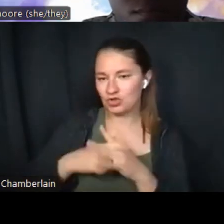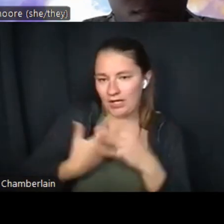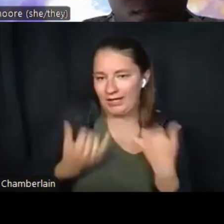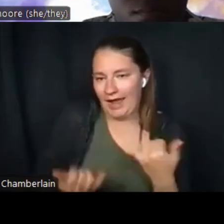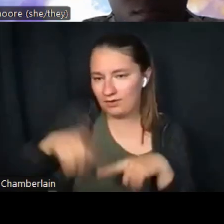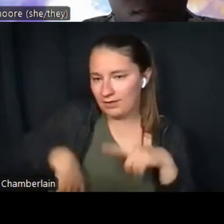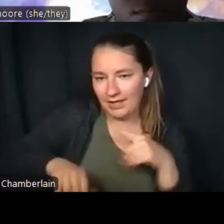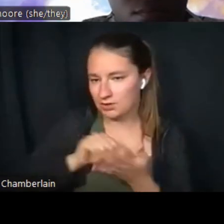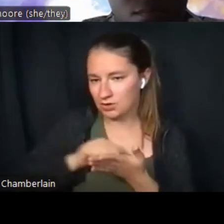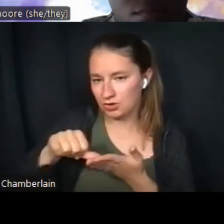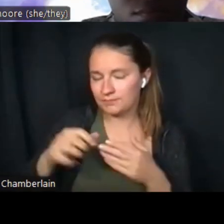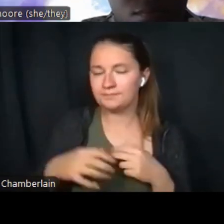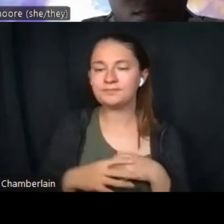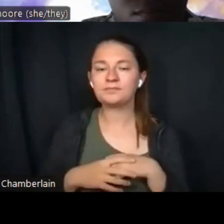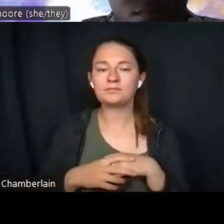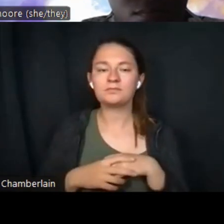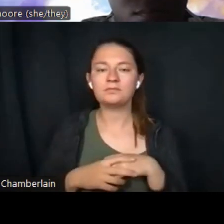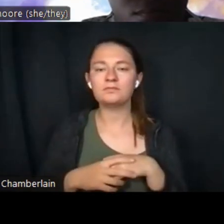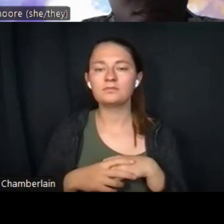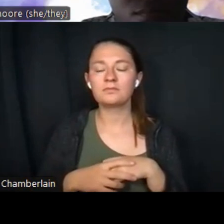And it was